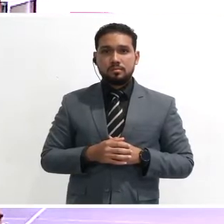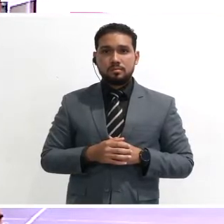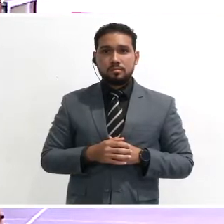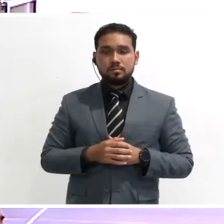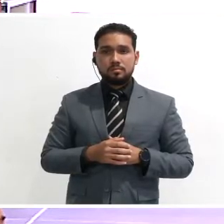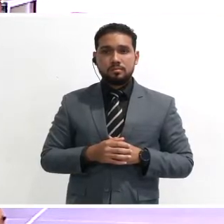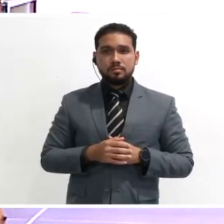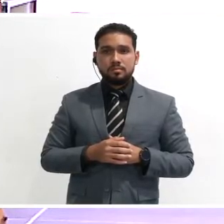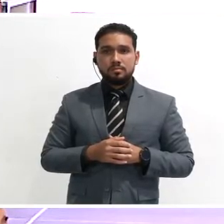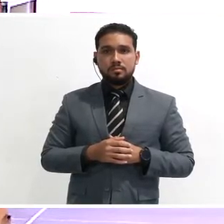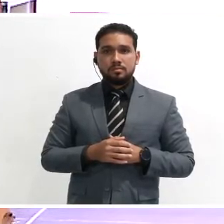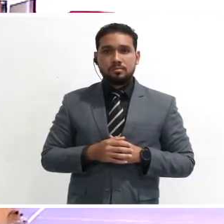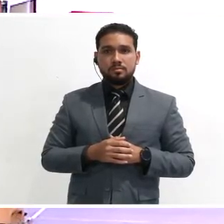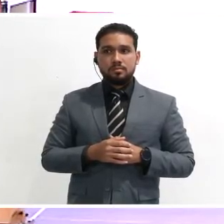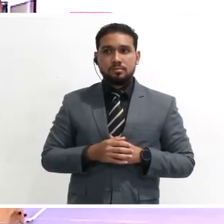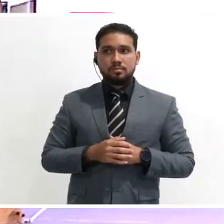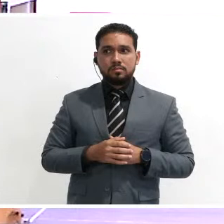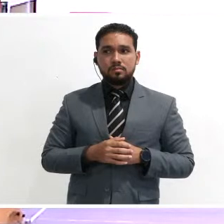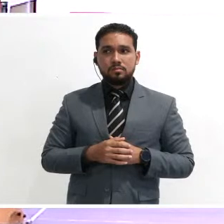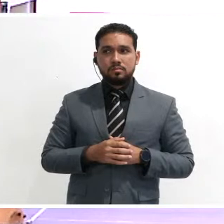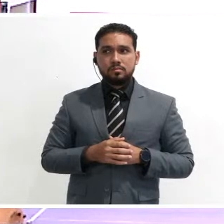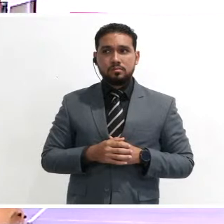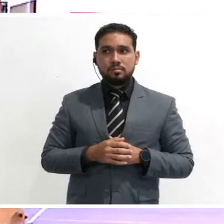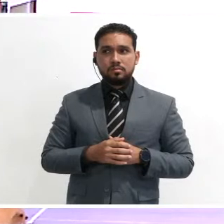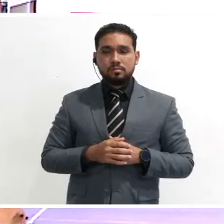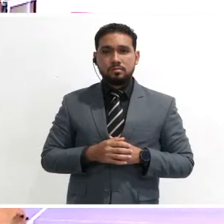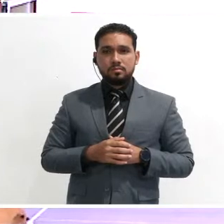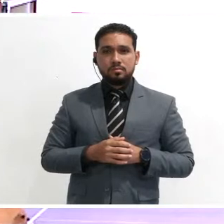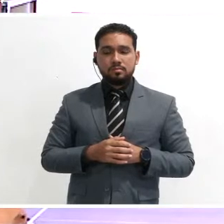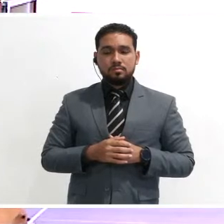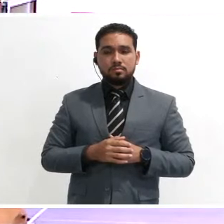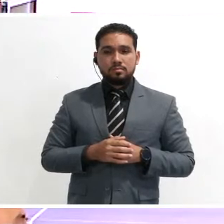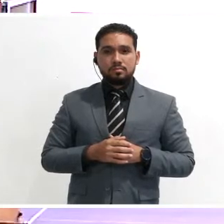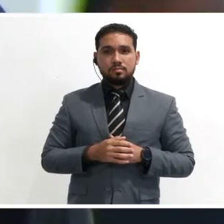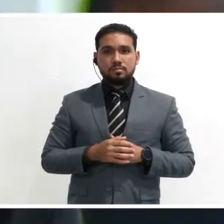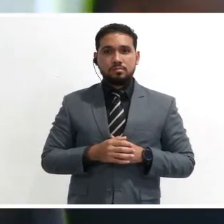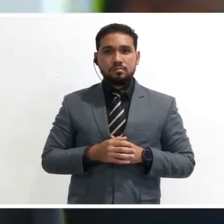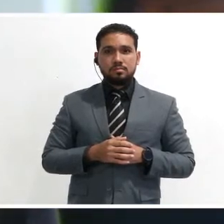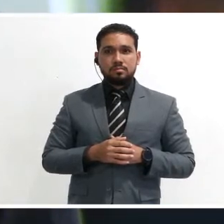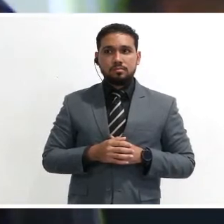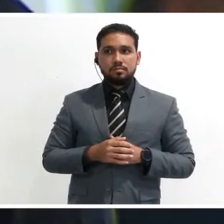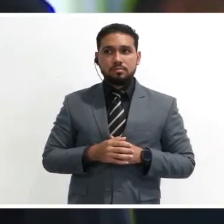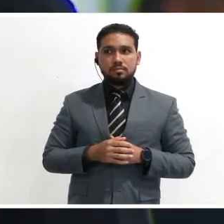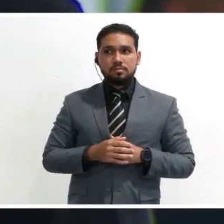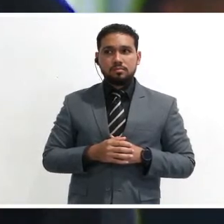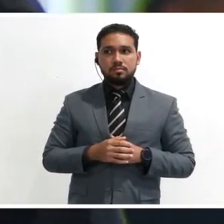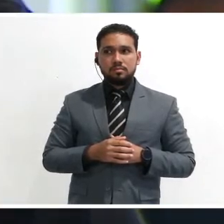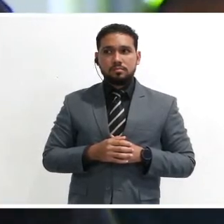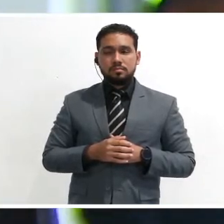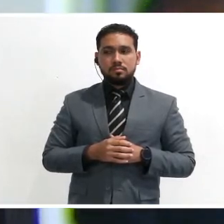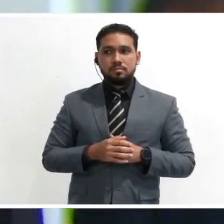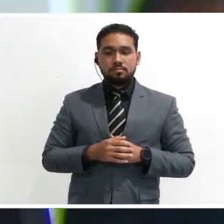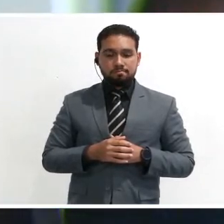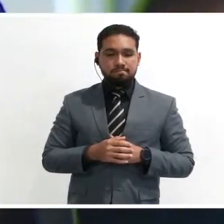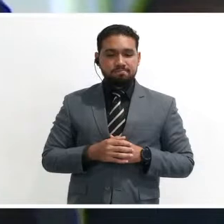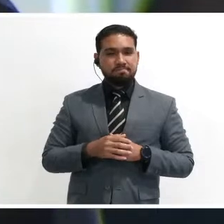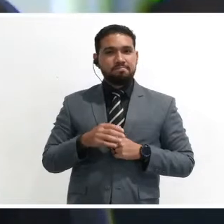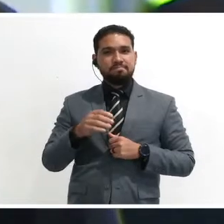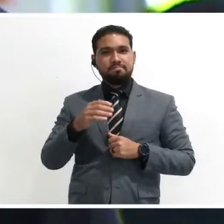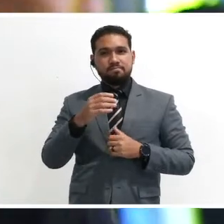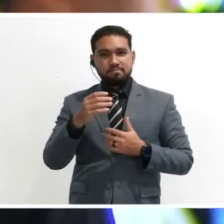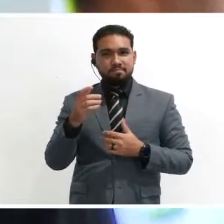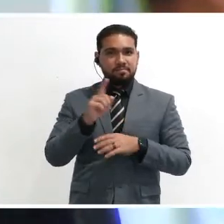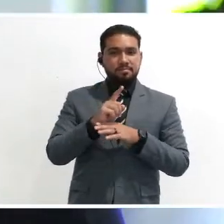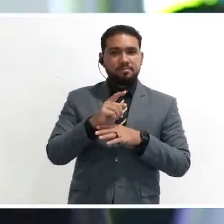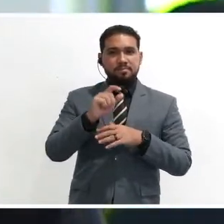Hello, hi, how are you doing? Thank you for the presentation, it was very helpful. I have a couple of related questions. First of all, I